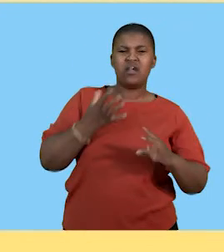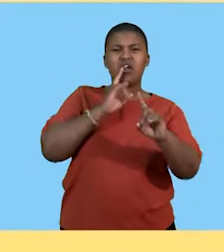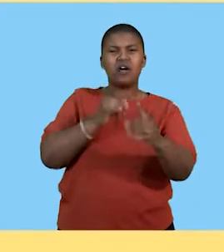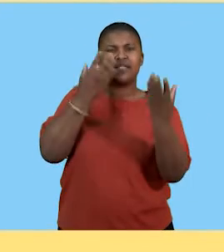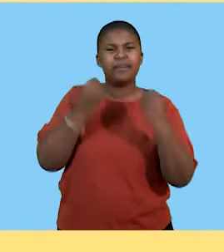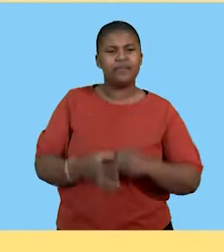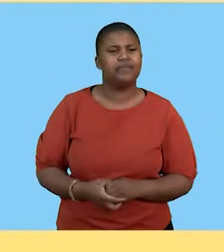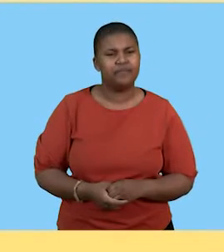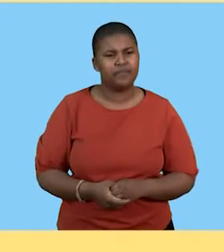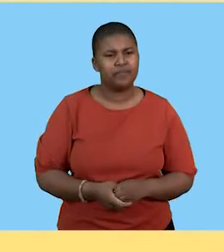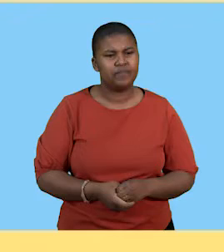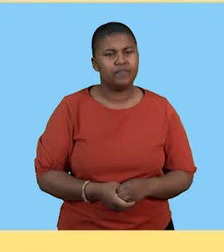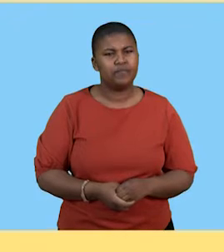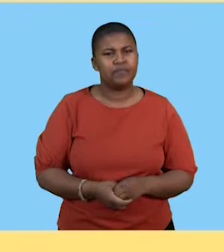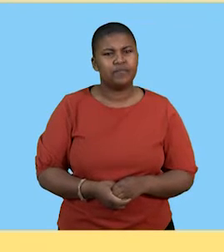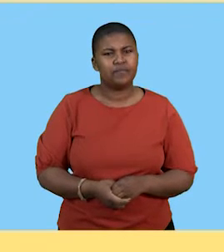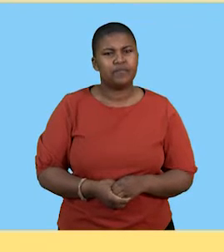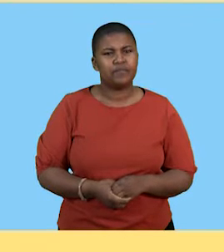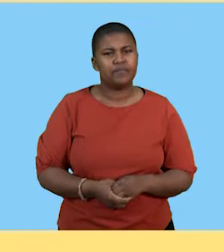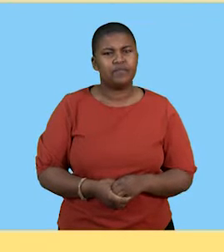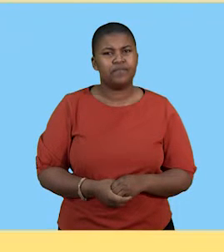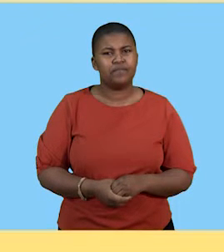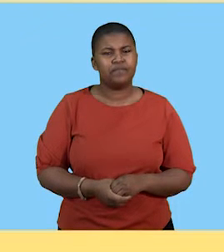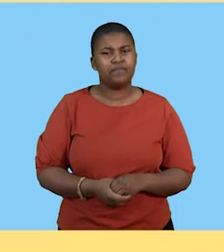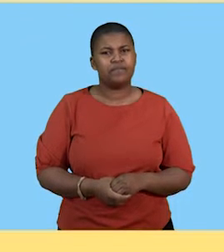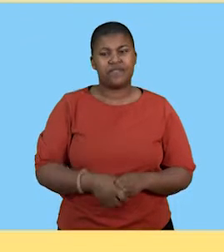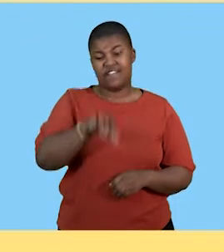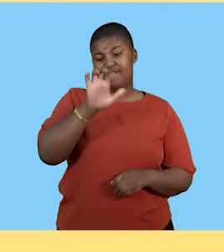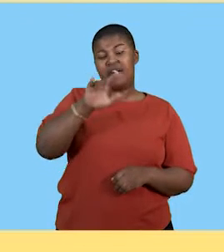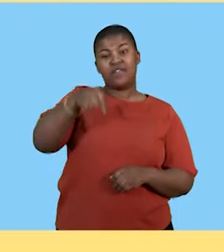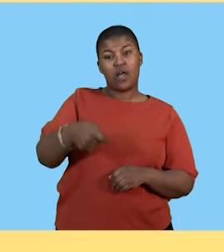this financial year would therefore become